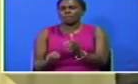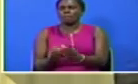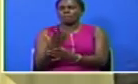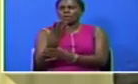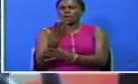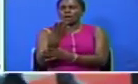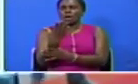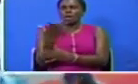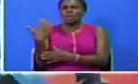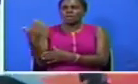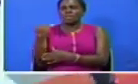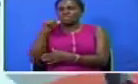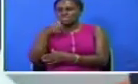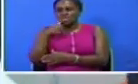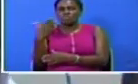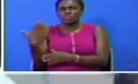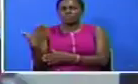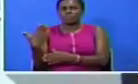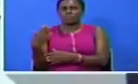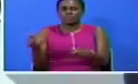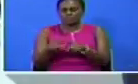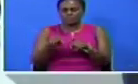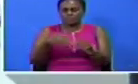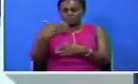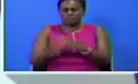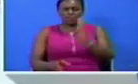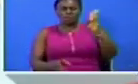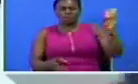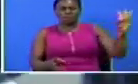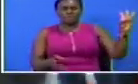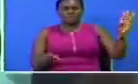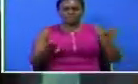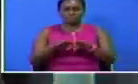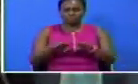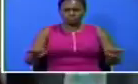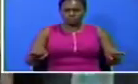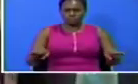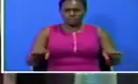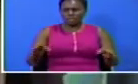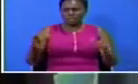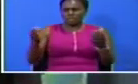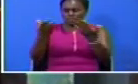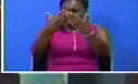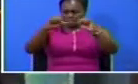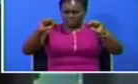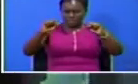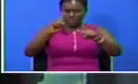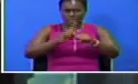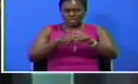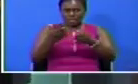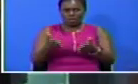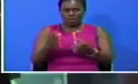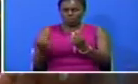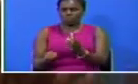new properties. Then it was off to the Westlands district of Nairobi for the president, this time to officiate the